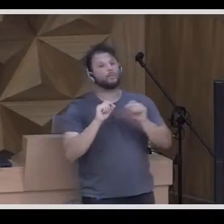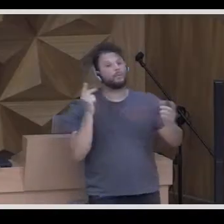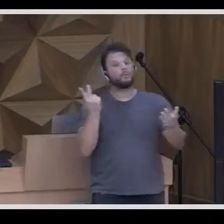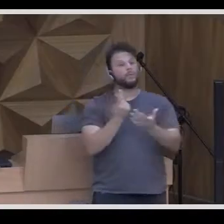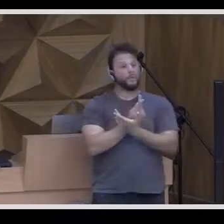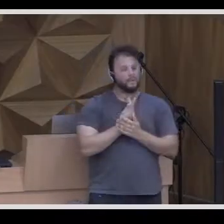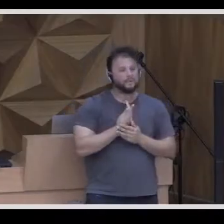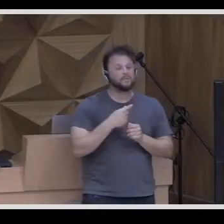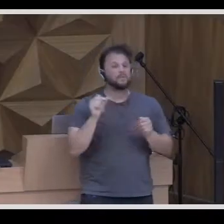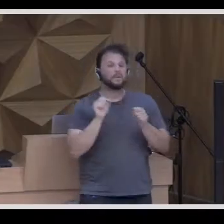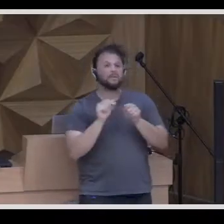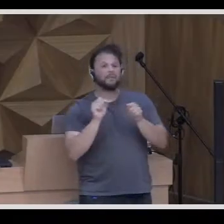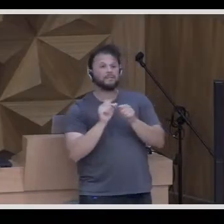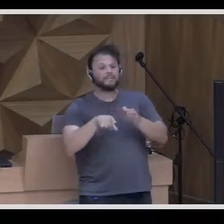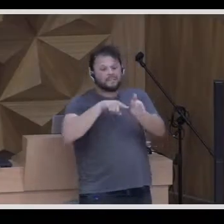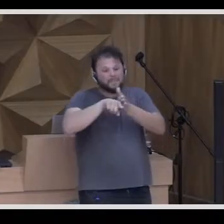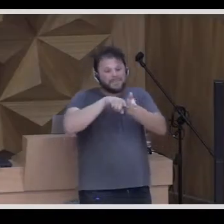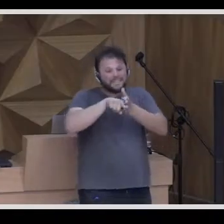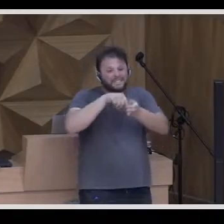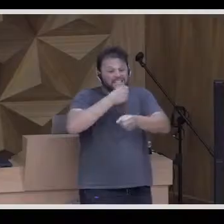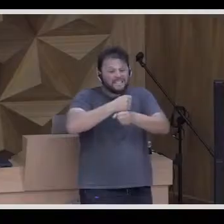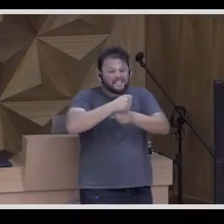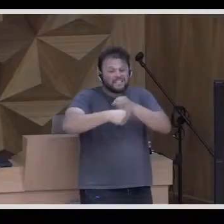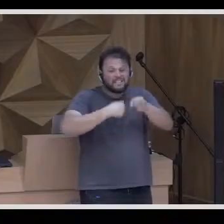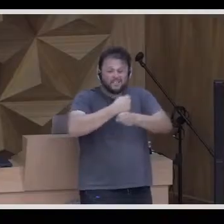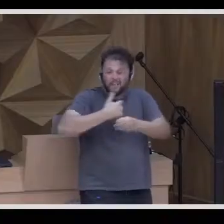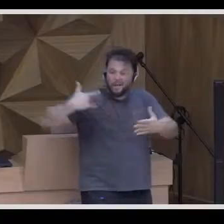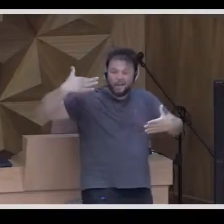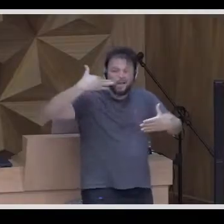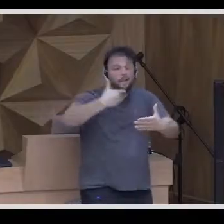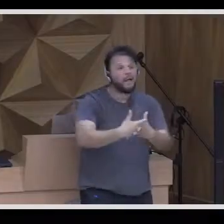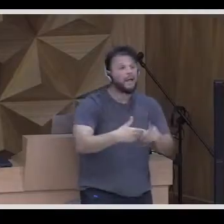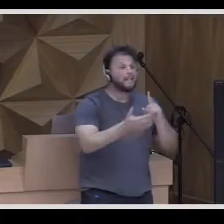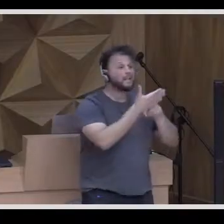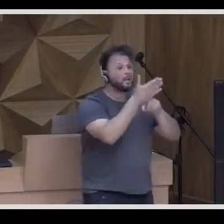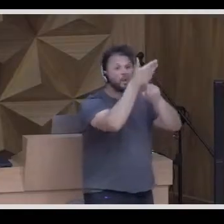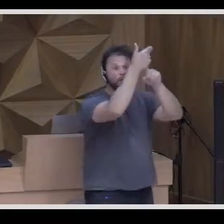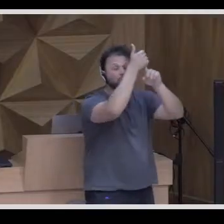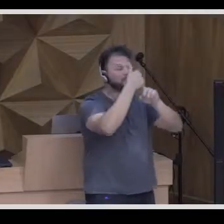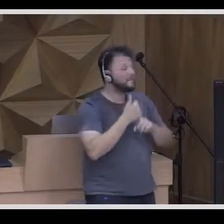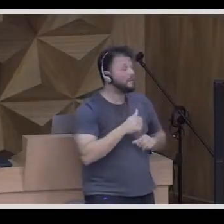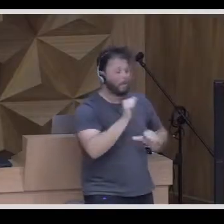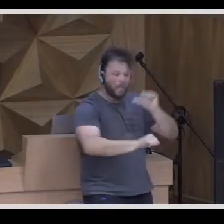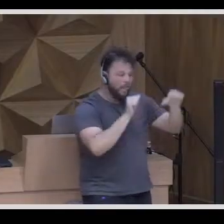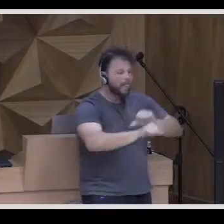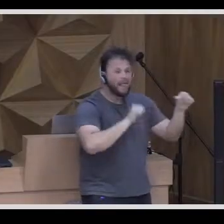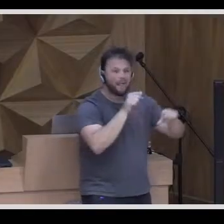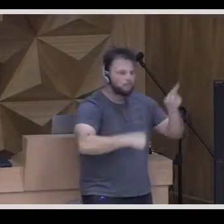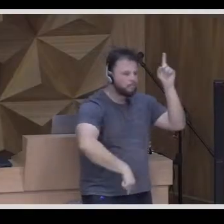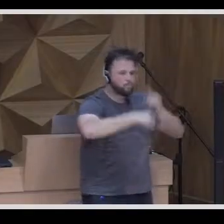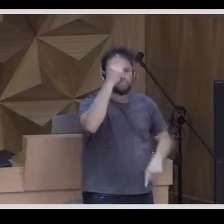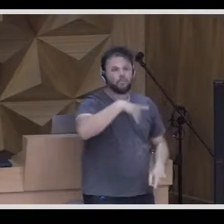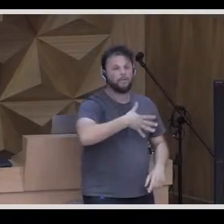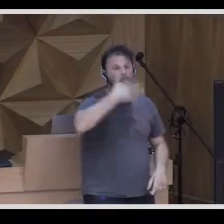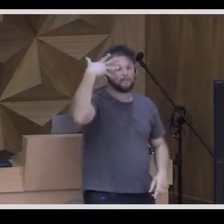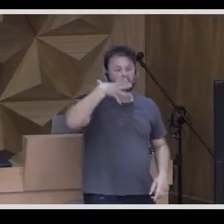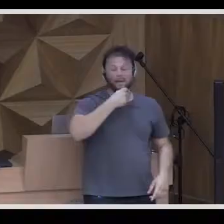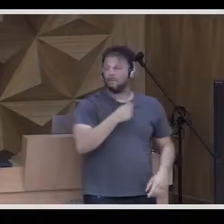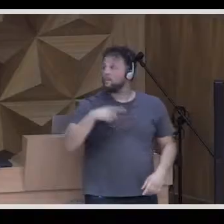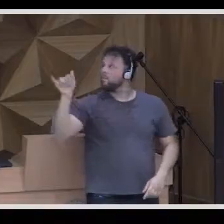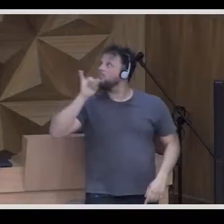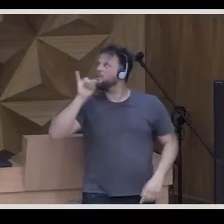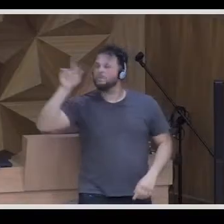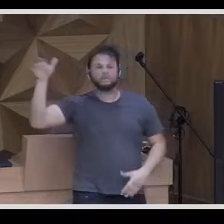speed of technology change. So if you think back to that slide with the kind of those really early kind of step counters, wrist worn, and then the kinds